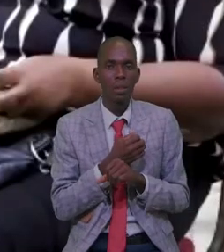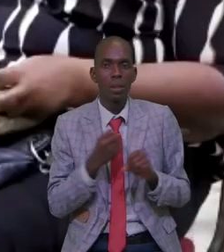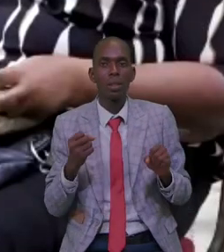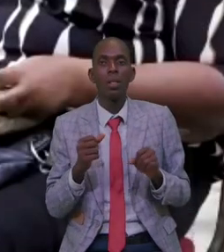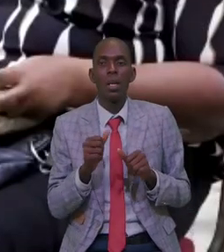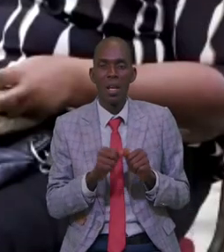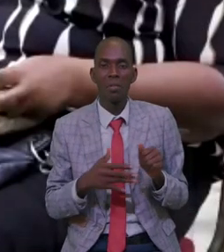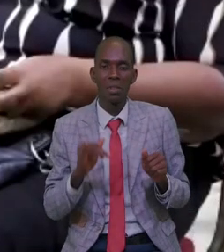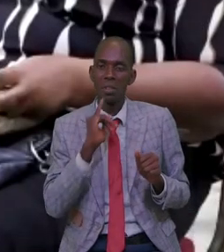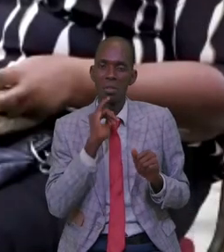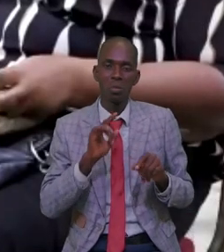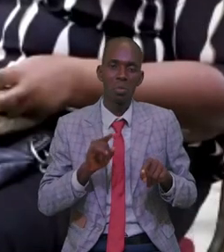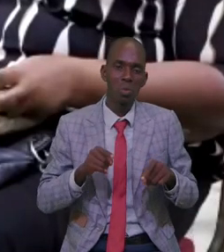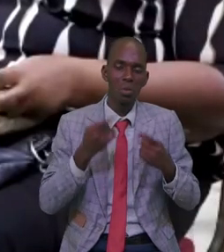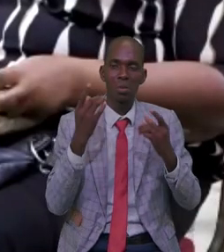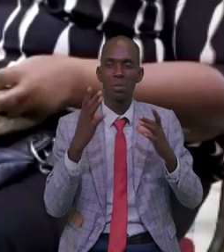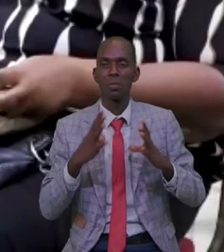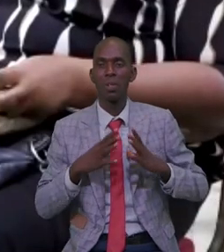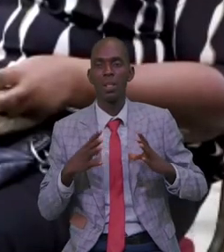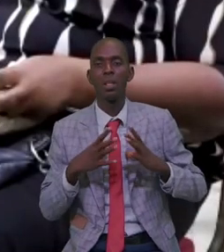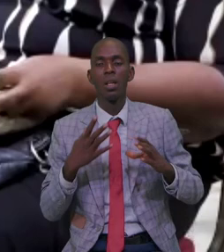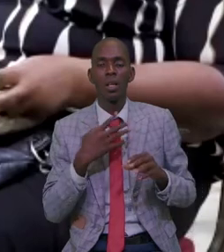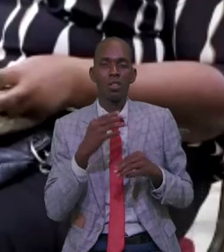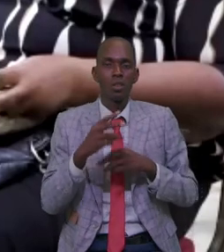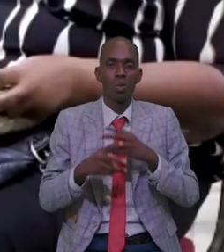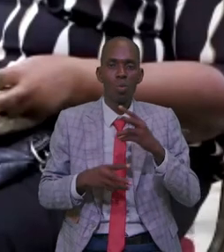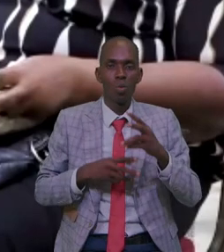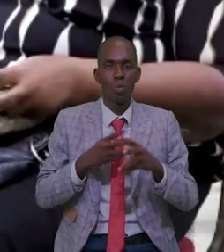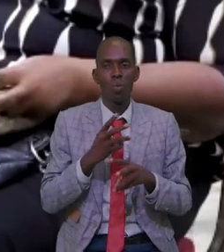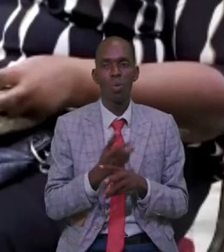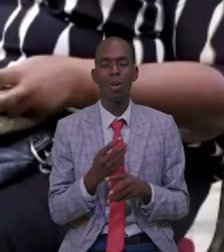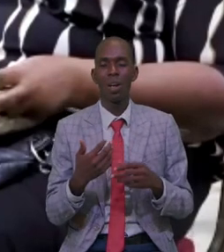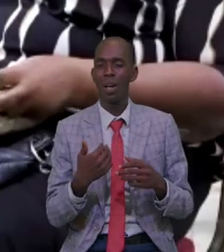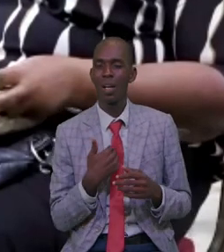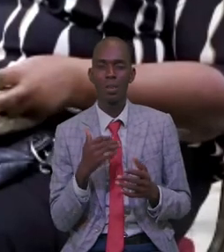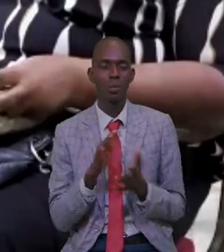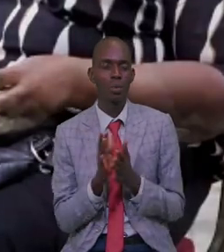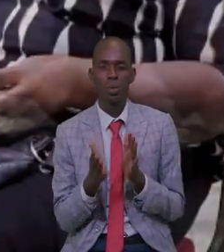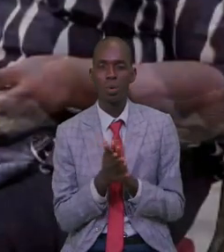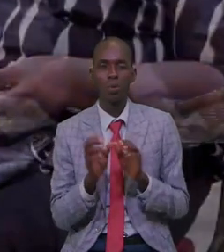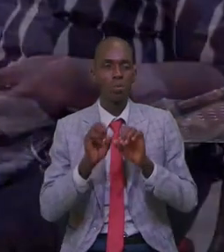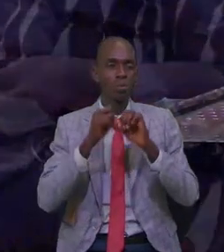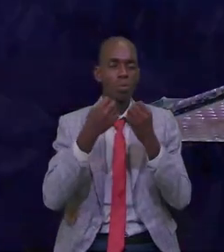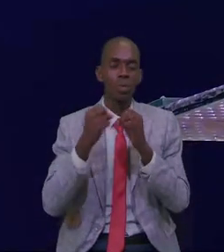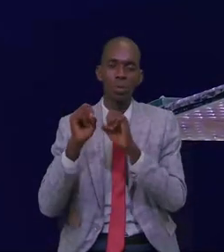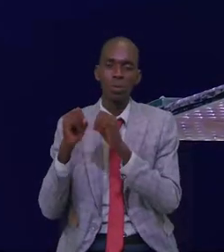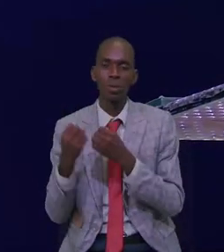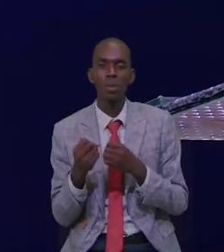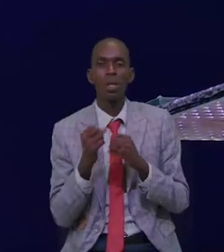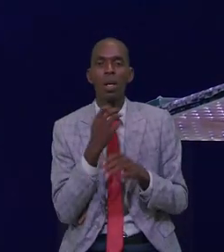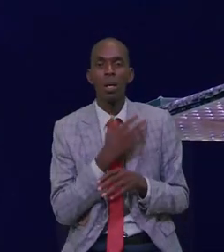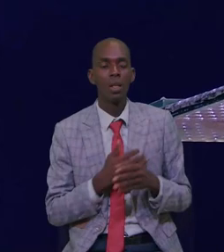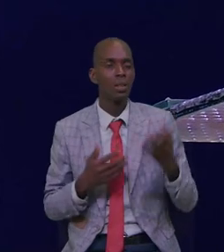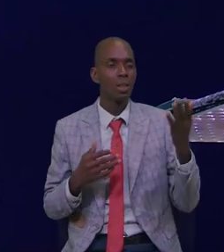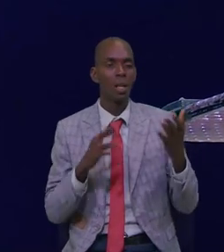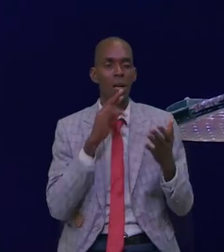going fine, and the world has now gotten civilized, and then there are the peacemakers